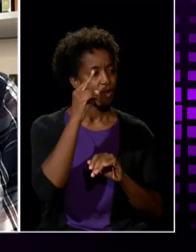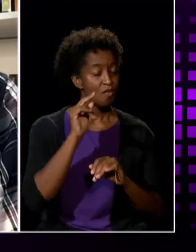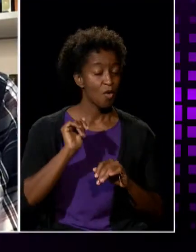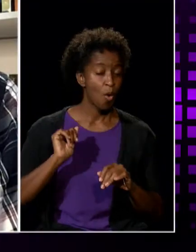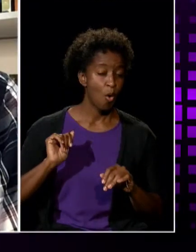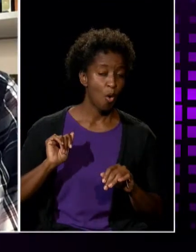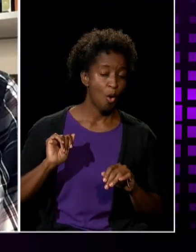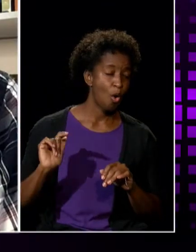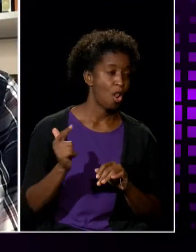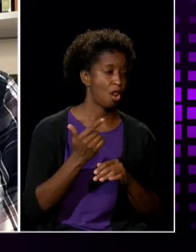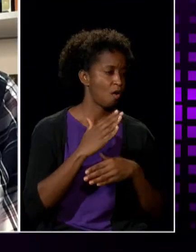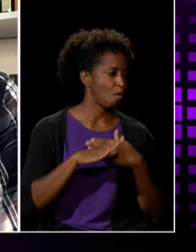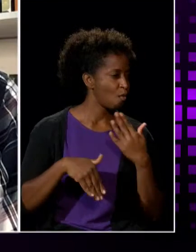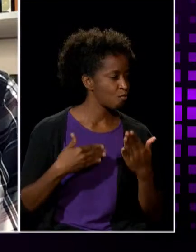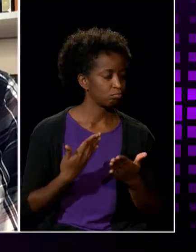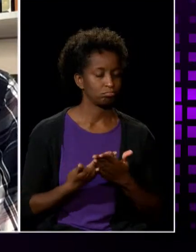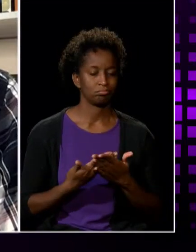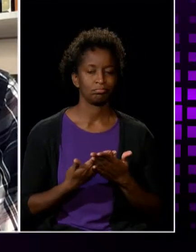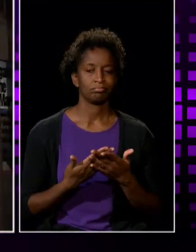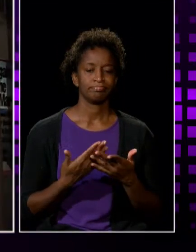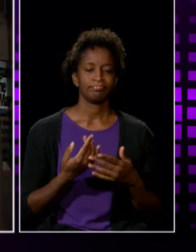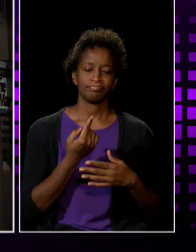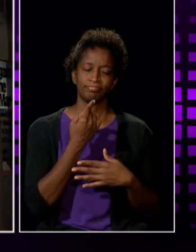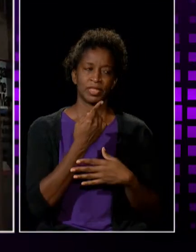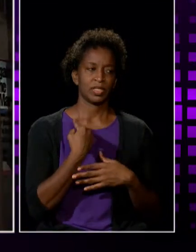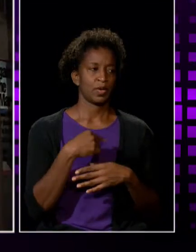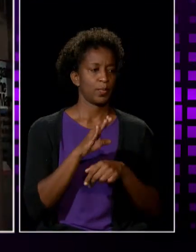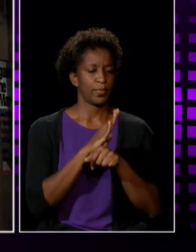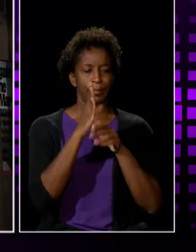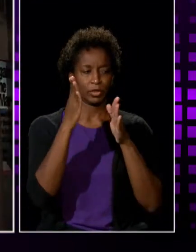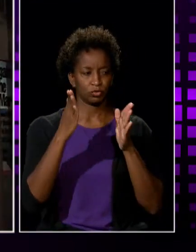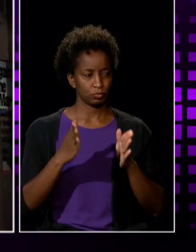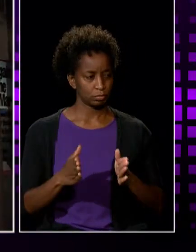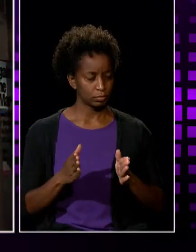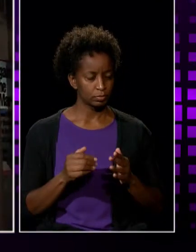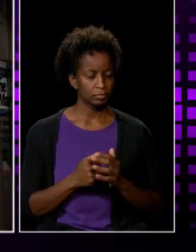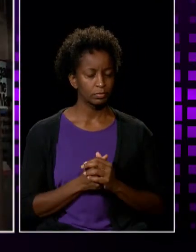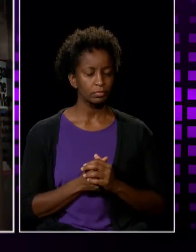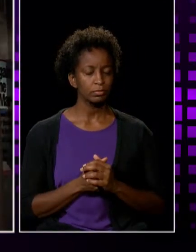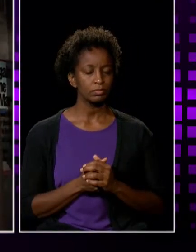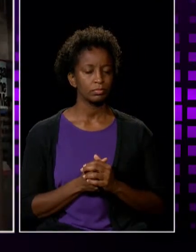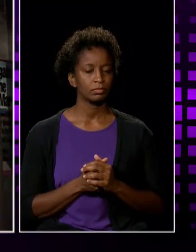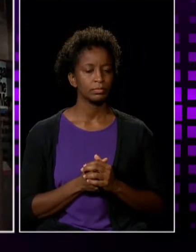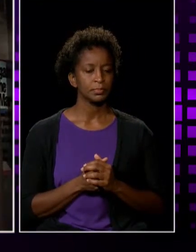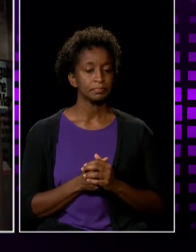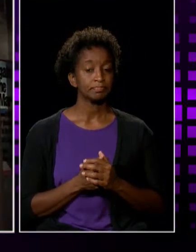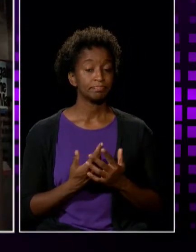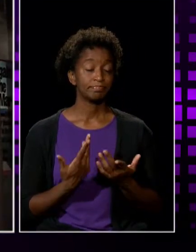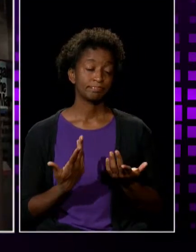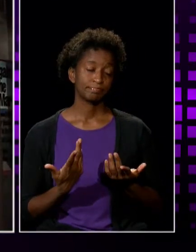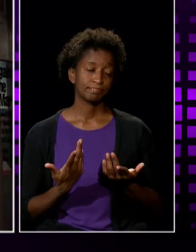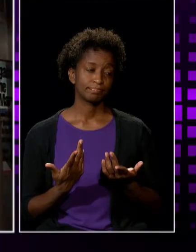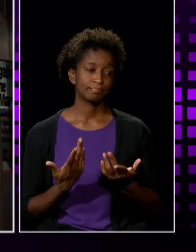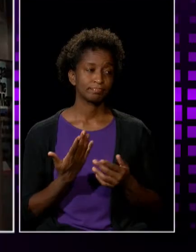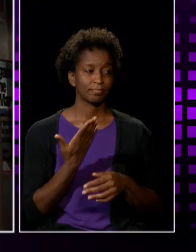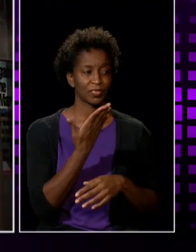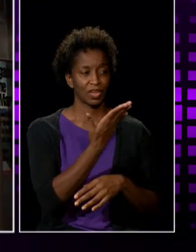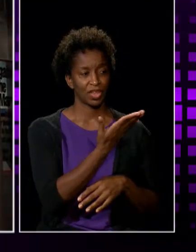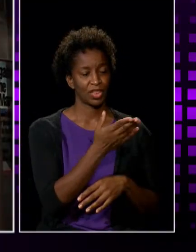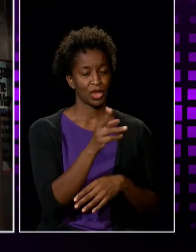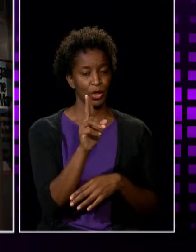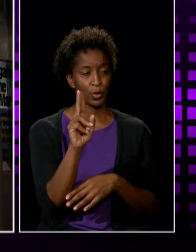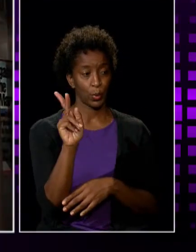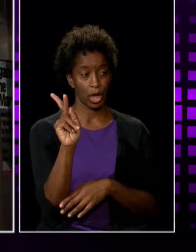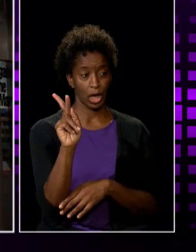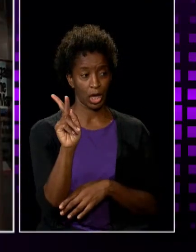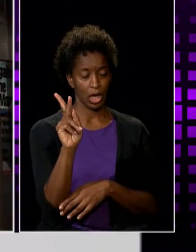privilege of being able to say that we are Barbadian. The reality is that in the United Kingdom, in England